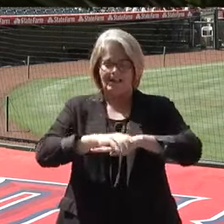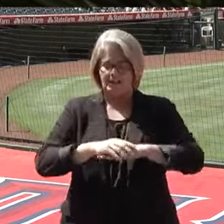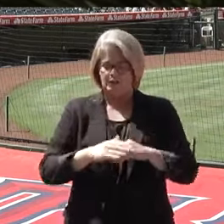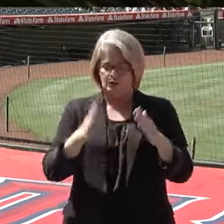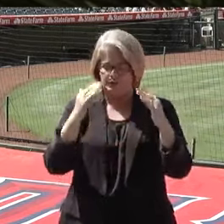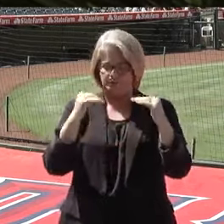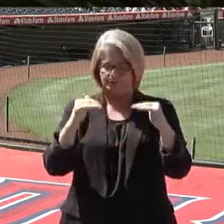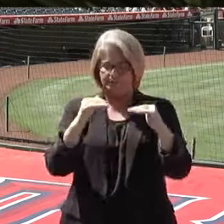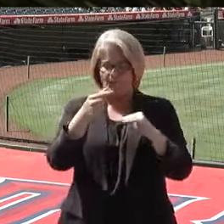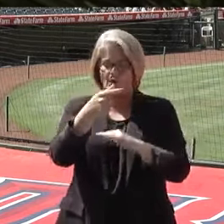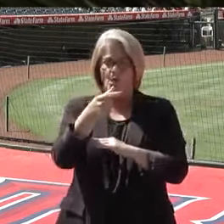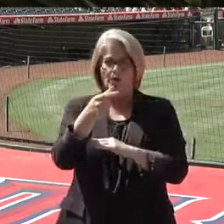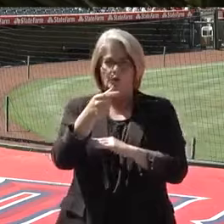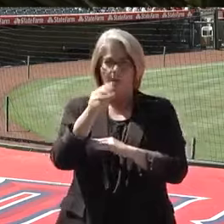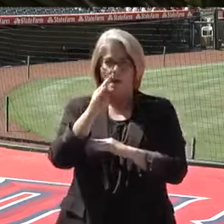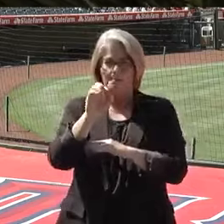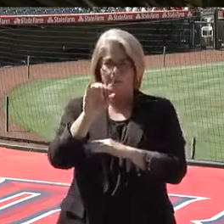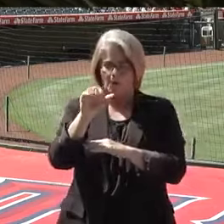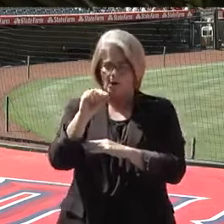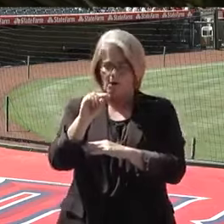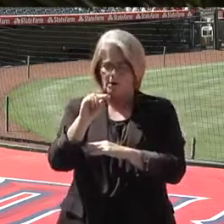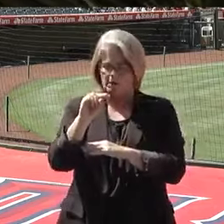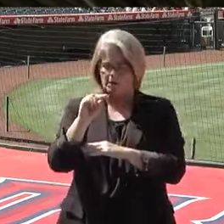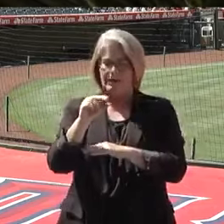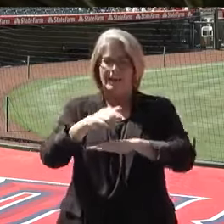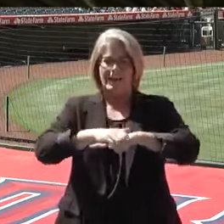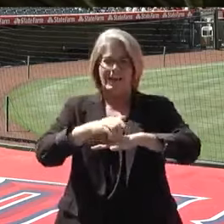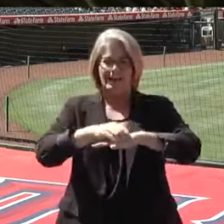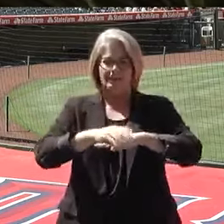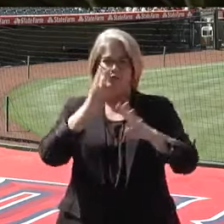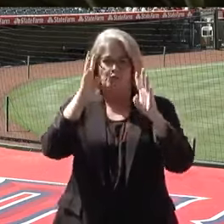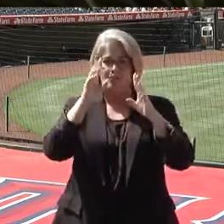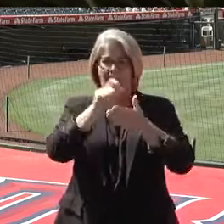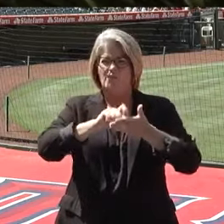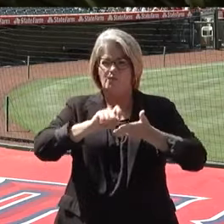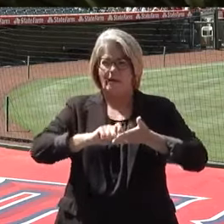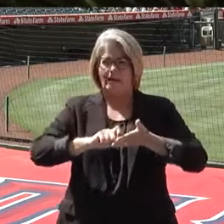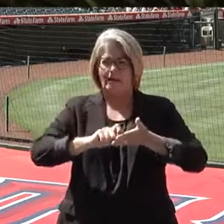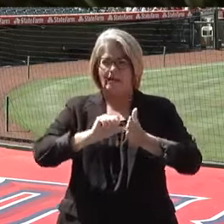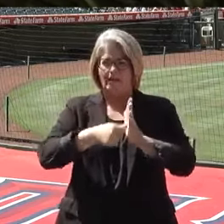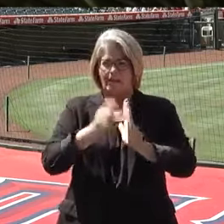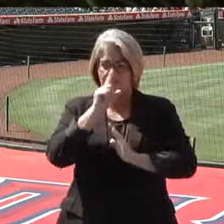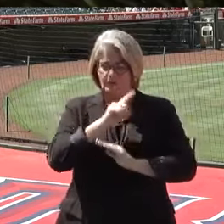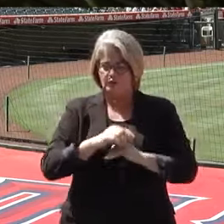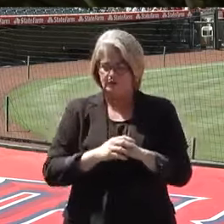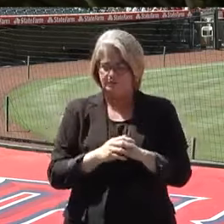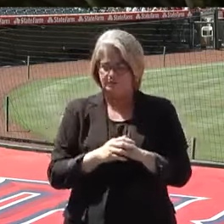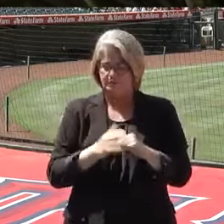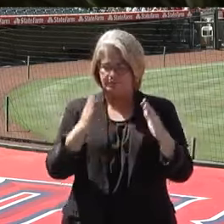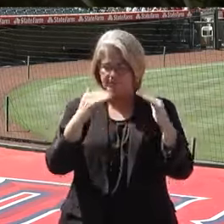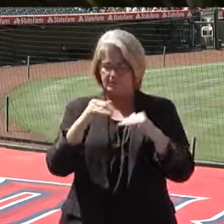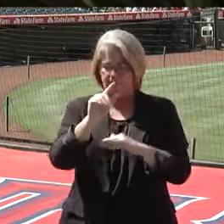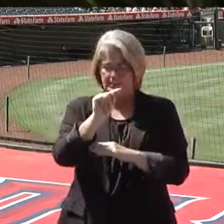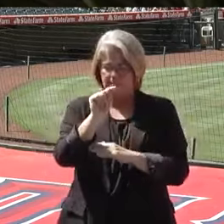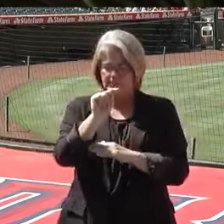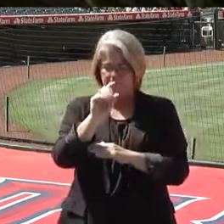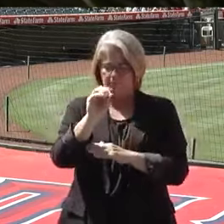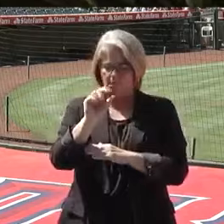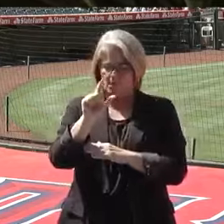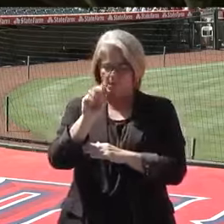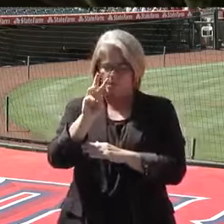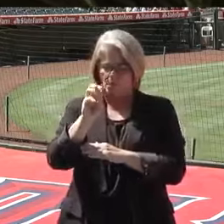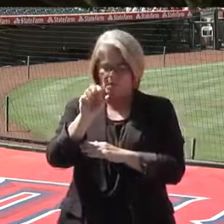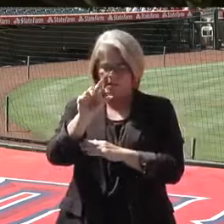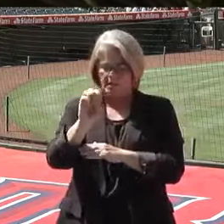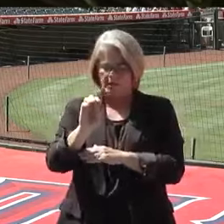Guadalupe Barragan in English, creative writing, emphasis in fiction. Thomason Uluwole in linguistics,